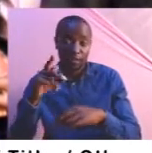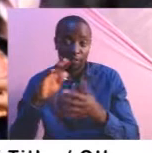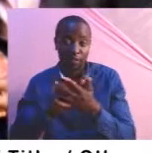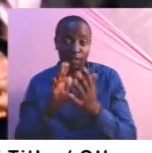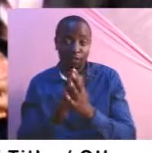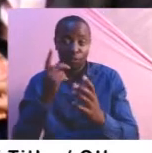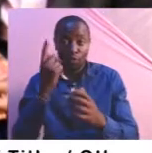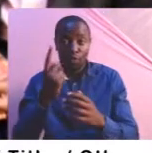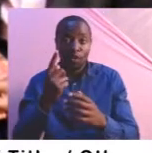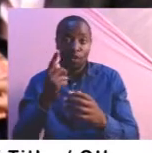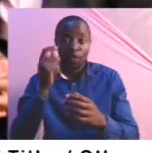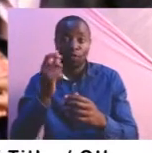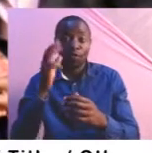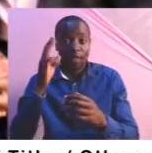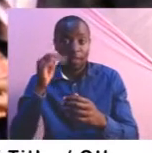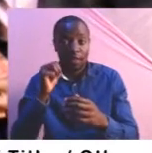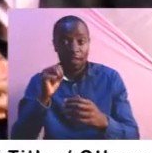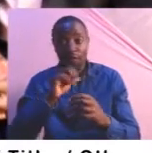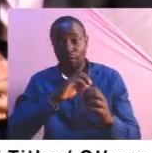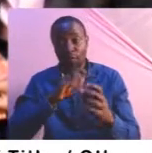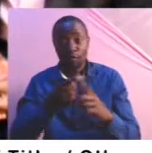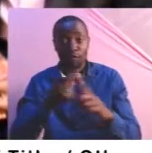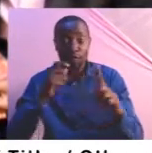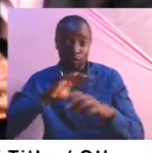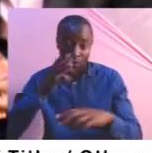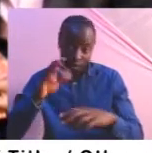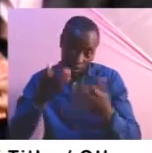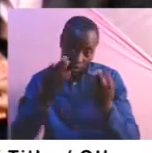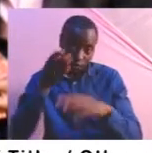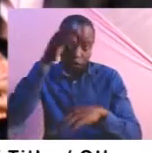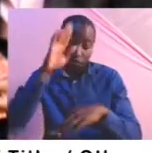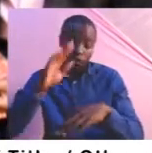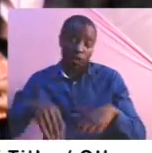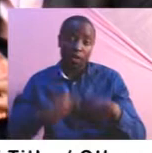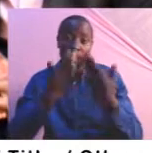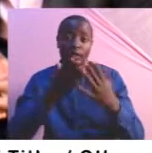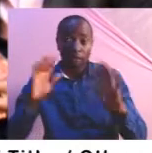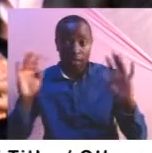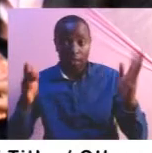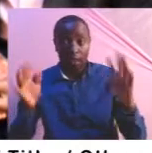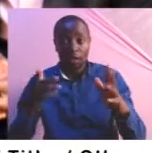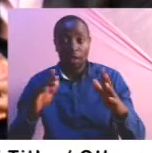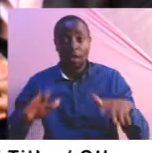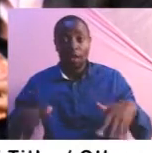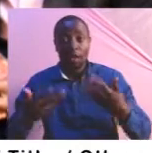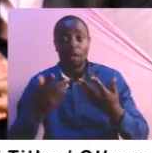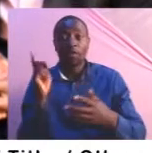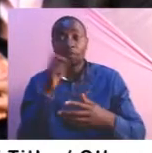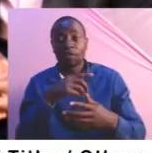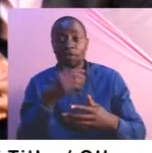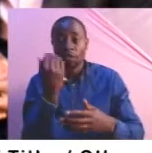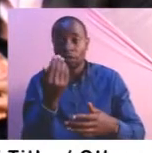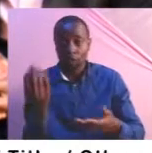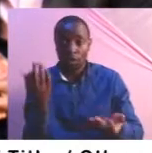Yes. You know, he has turned from the camp of God. He has started giving Balak strategies on how to finish the children of Israel.